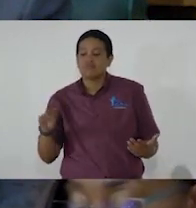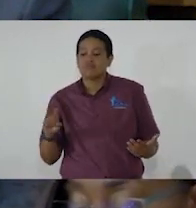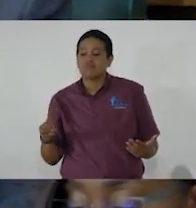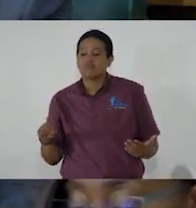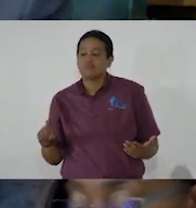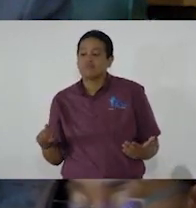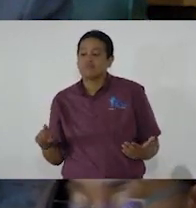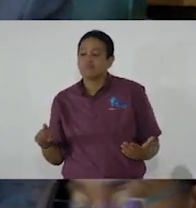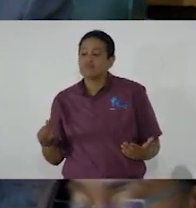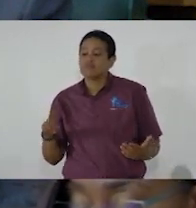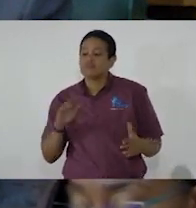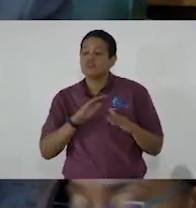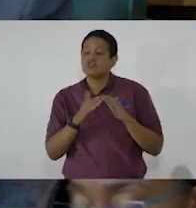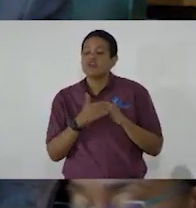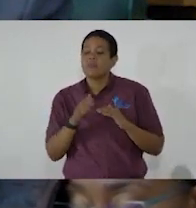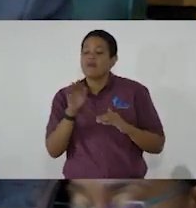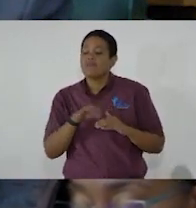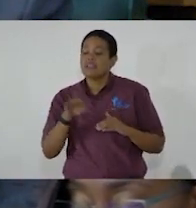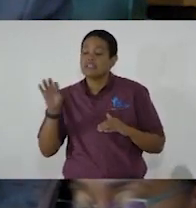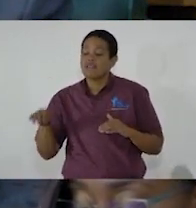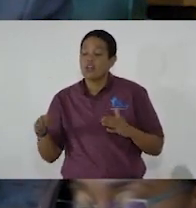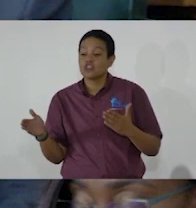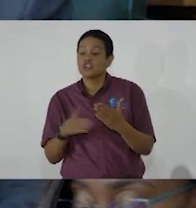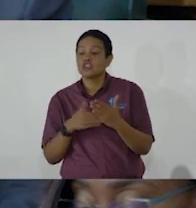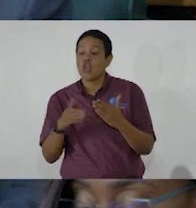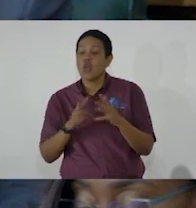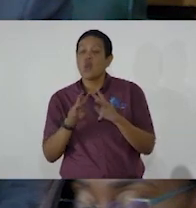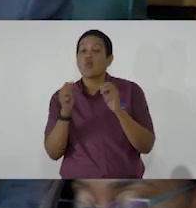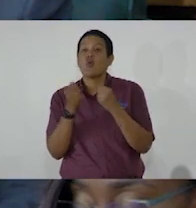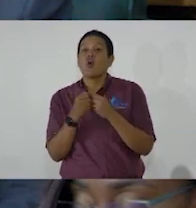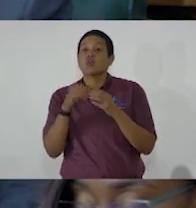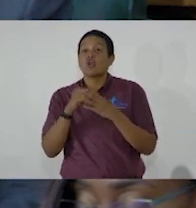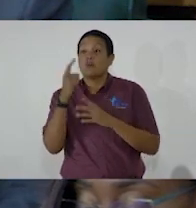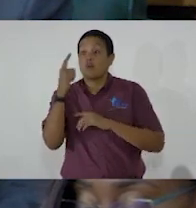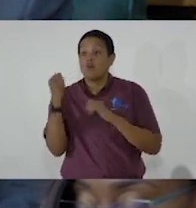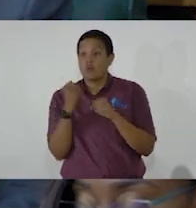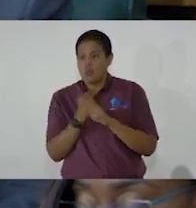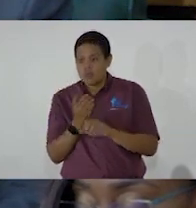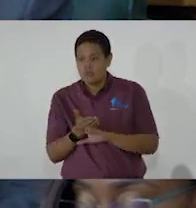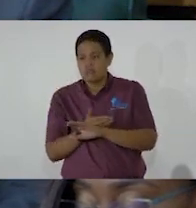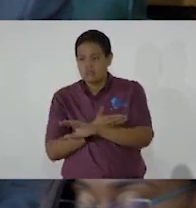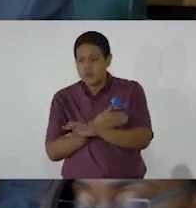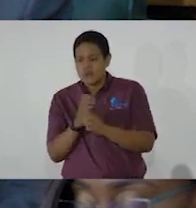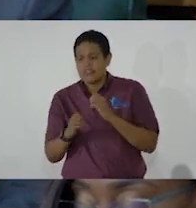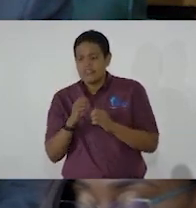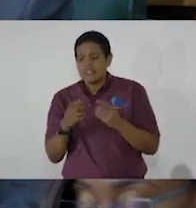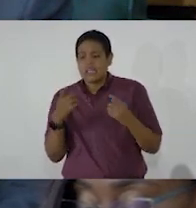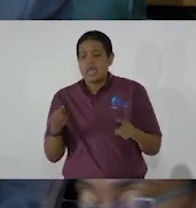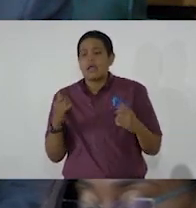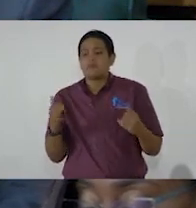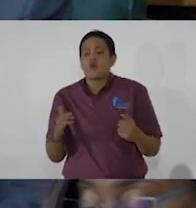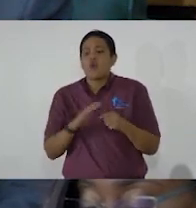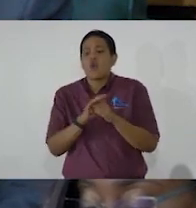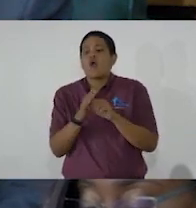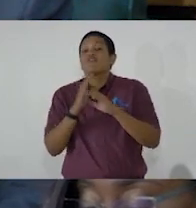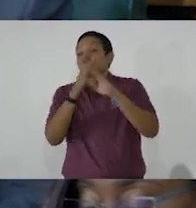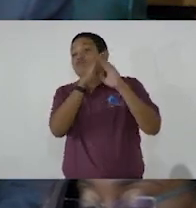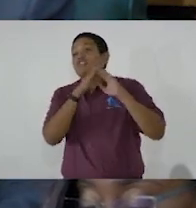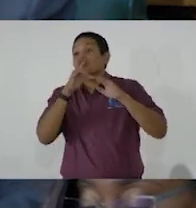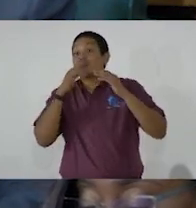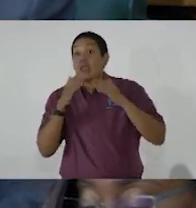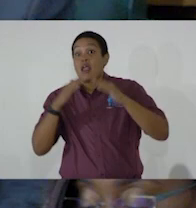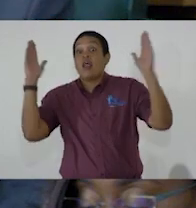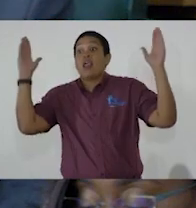the Jamaica Festival Song workshops over the next 12 months, now that the COVID restrictions have been